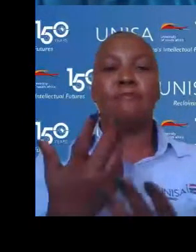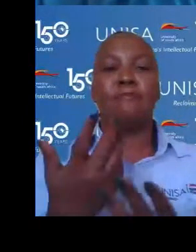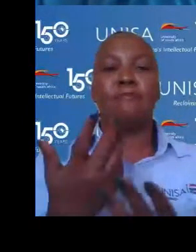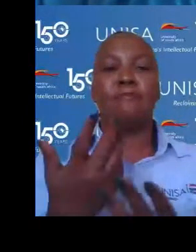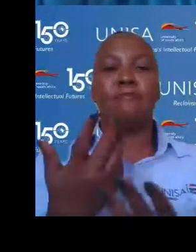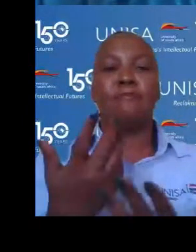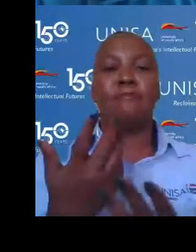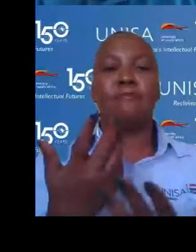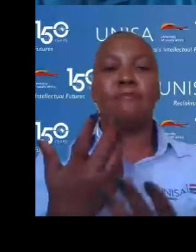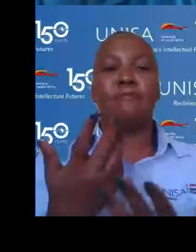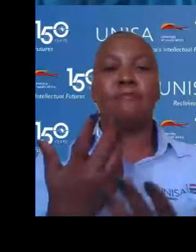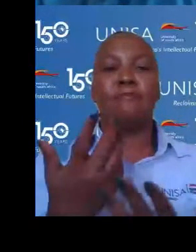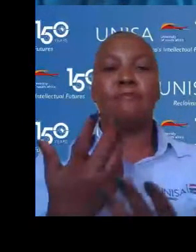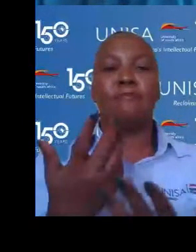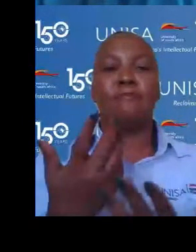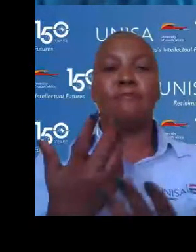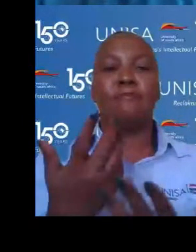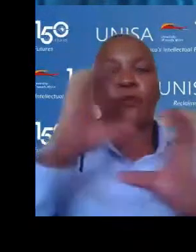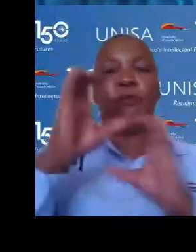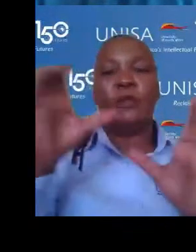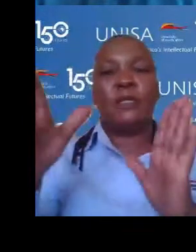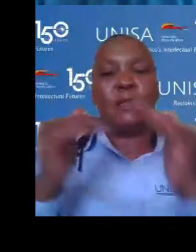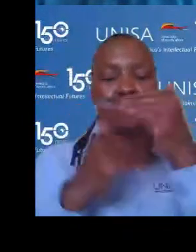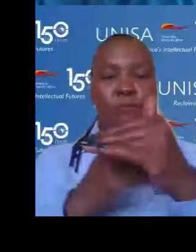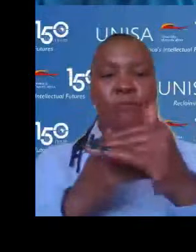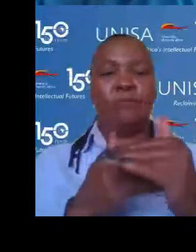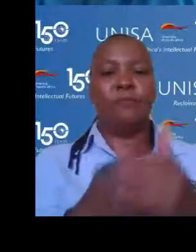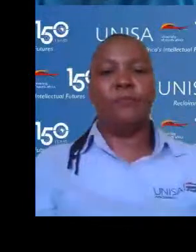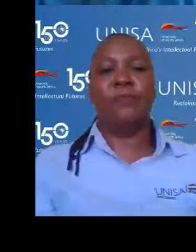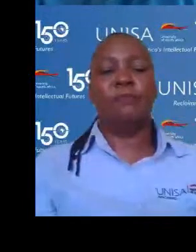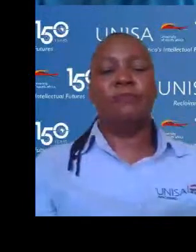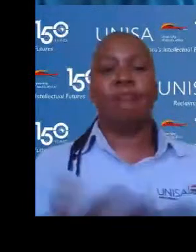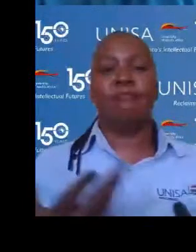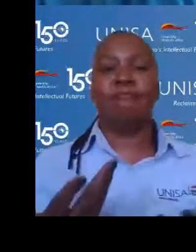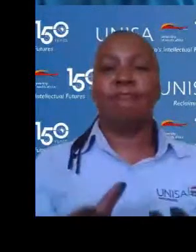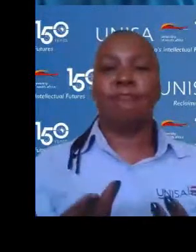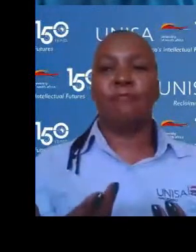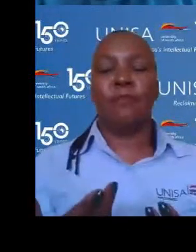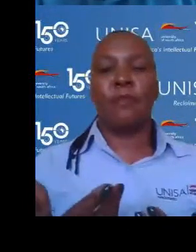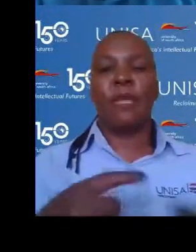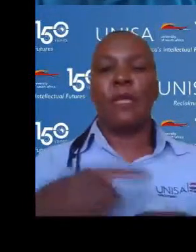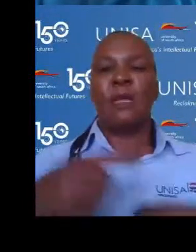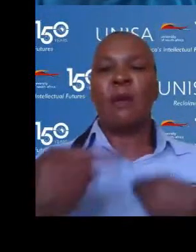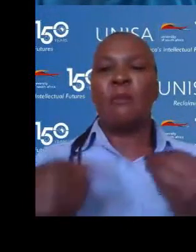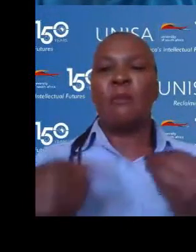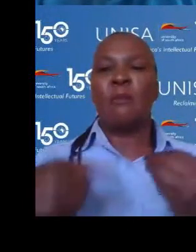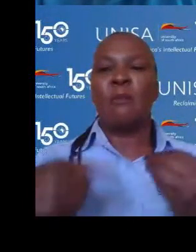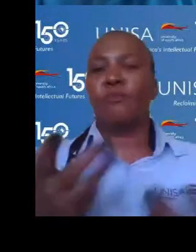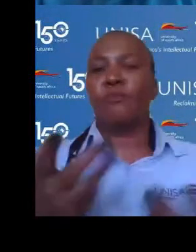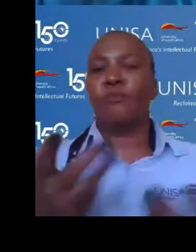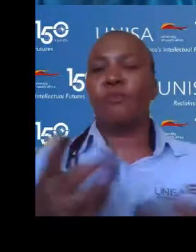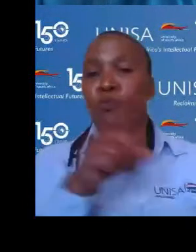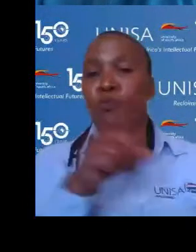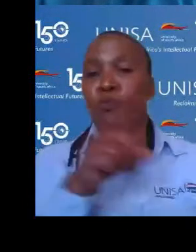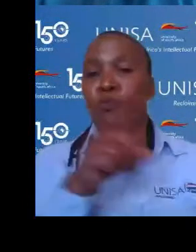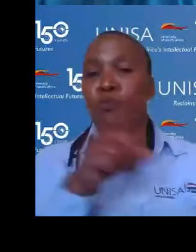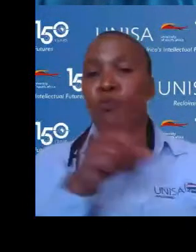the chat. And it's about you, ladies and